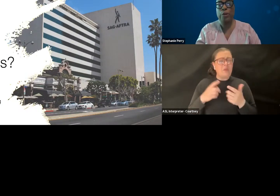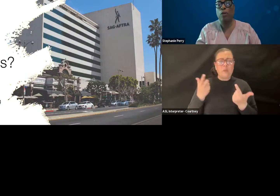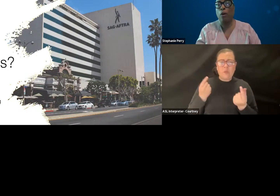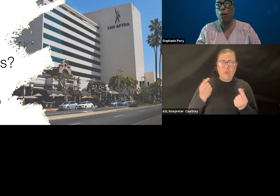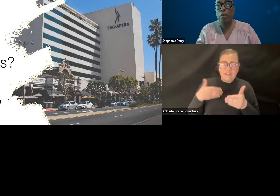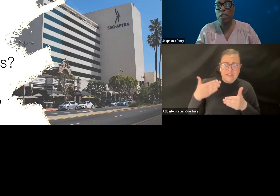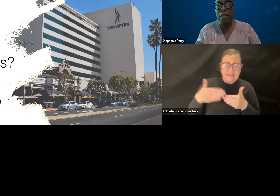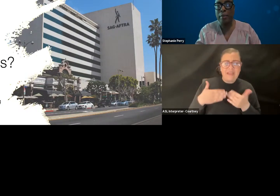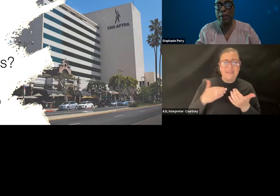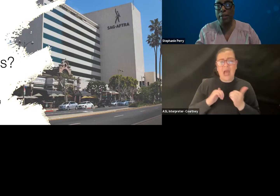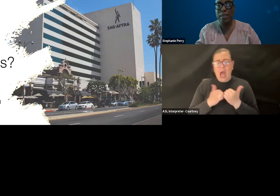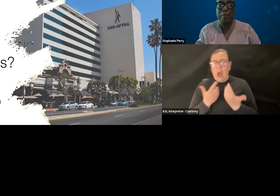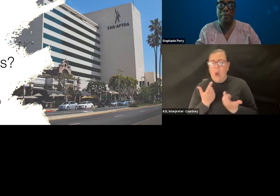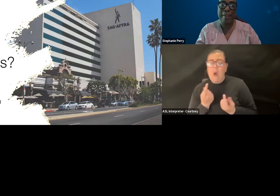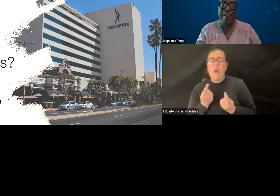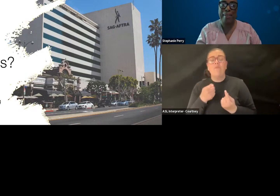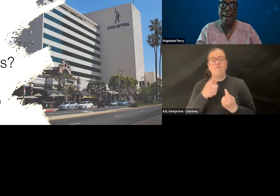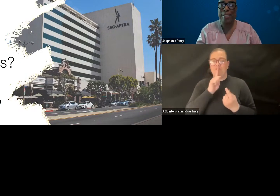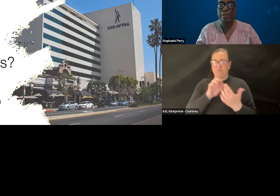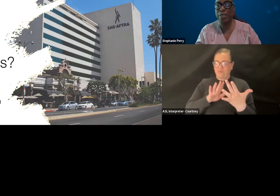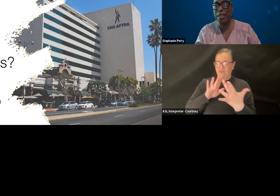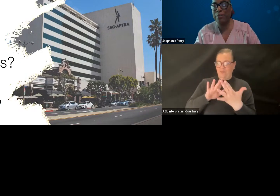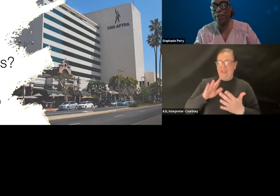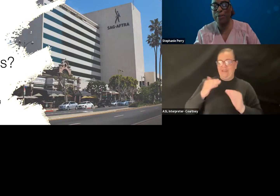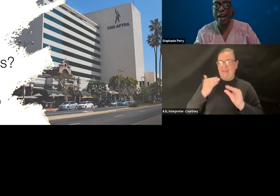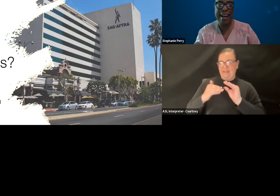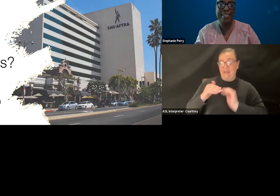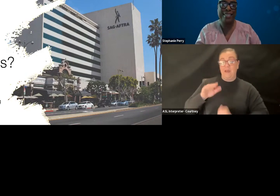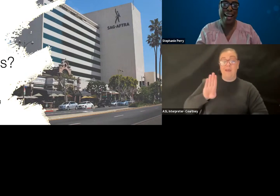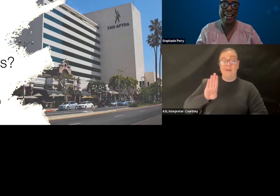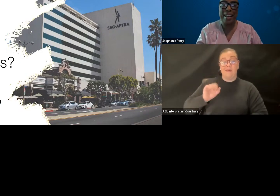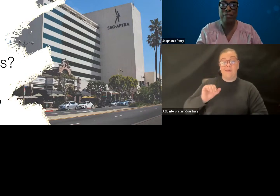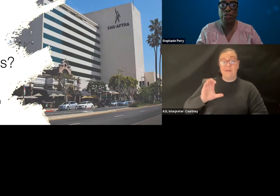here. You can always email us at